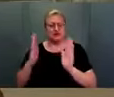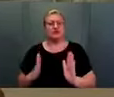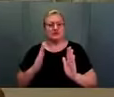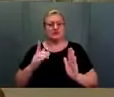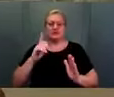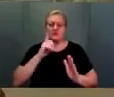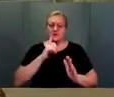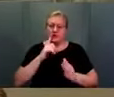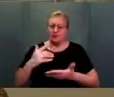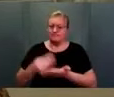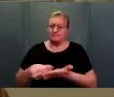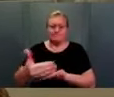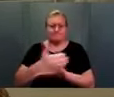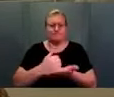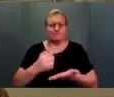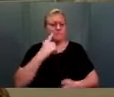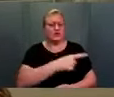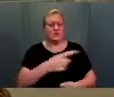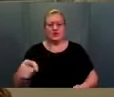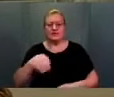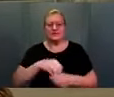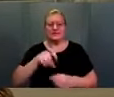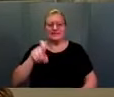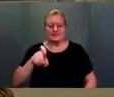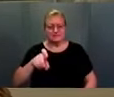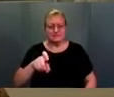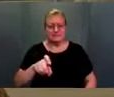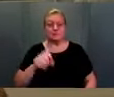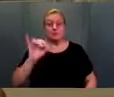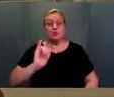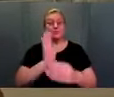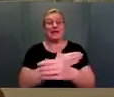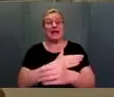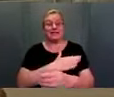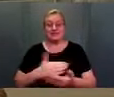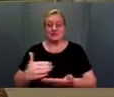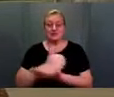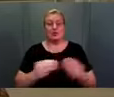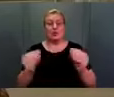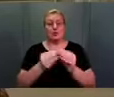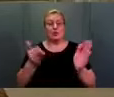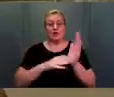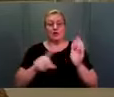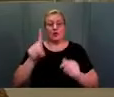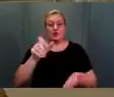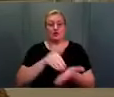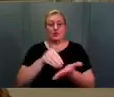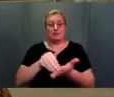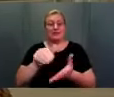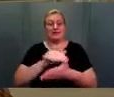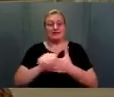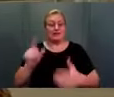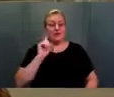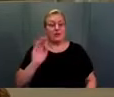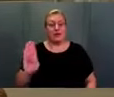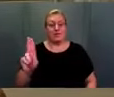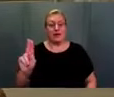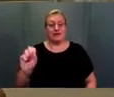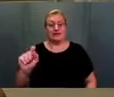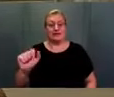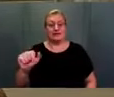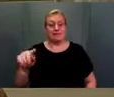funds for those in need. The Shaggy and Friends concerts have raised more than $100 million in equipment for the Bustamante Children's Hospital in